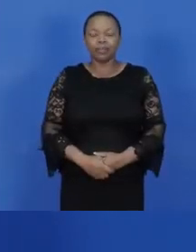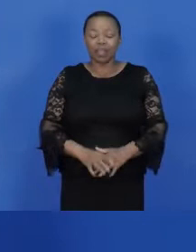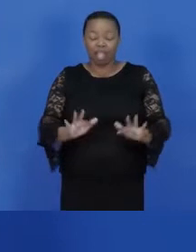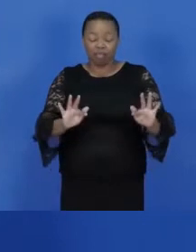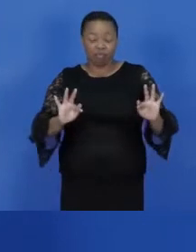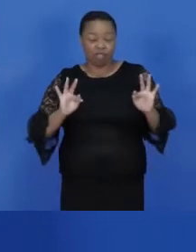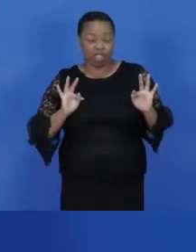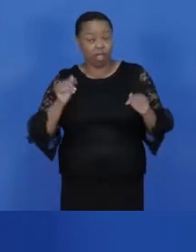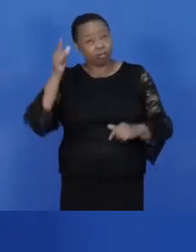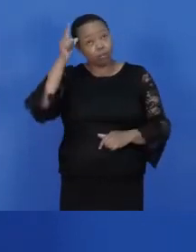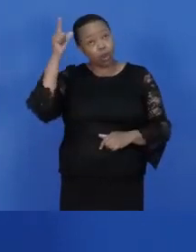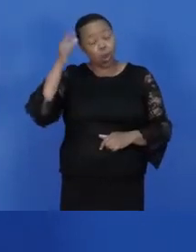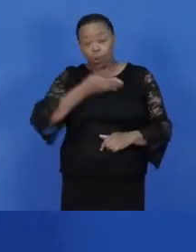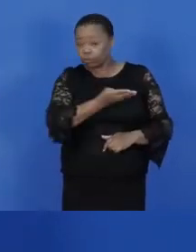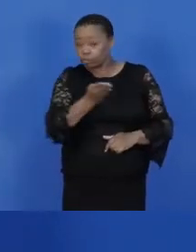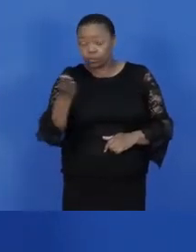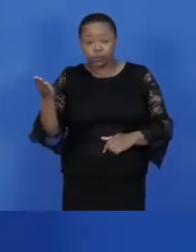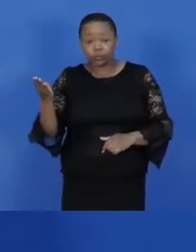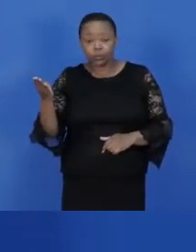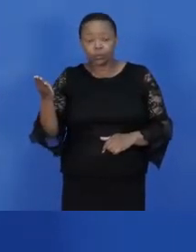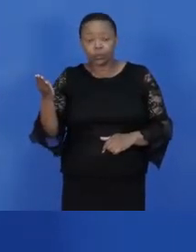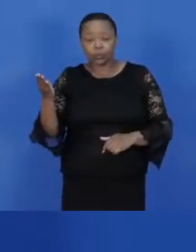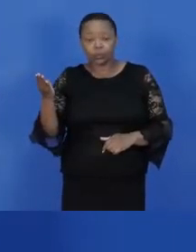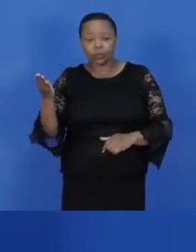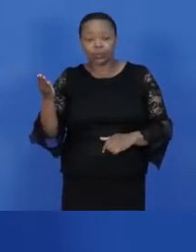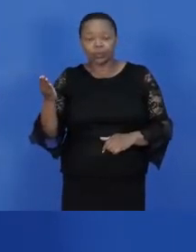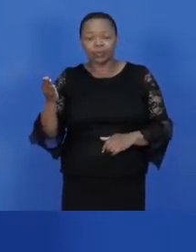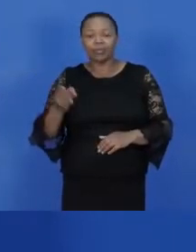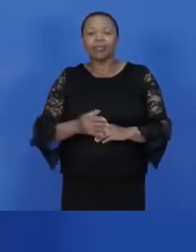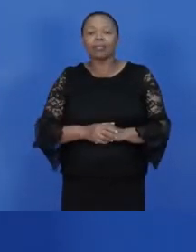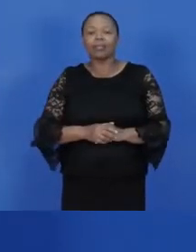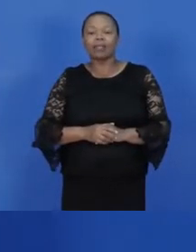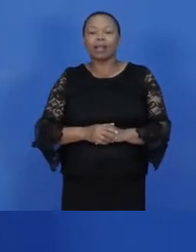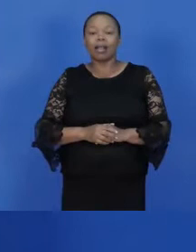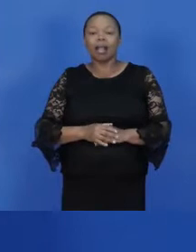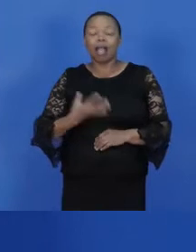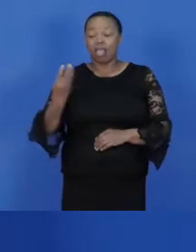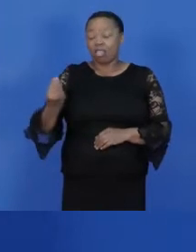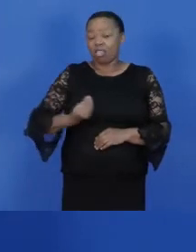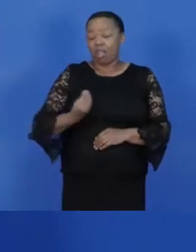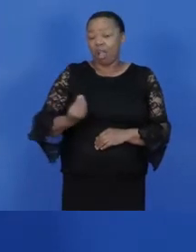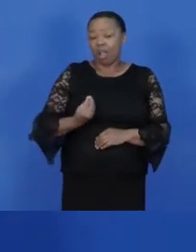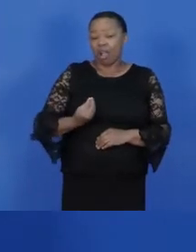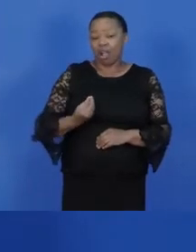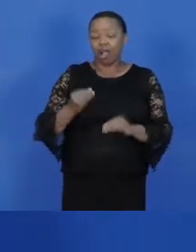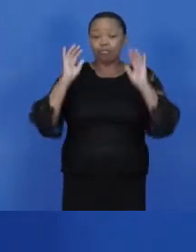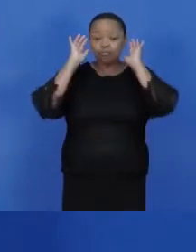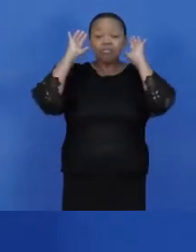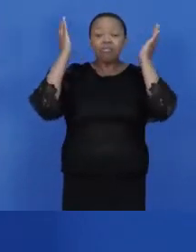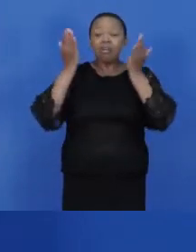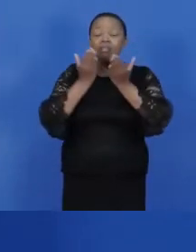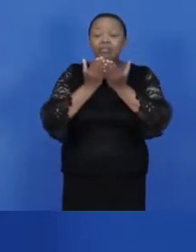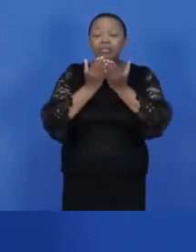Oh, fear the Lord, you saints. There is no want to those who fear him. The young lions lack and